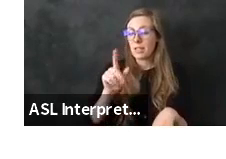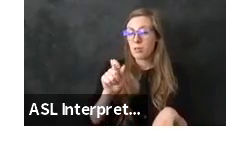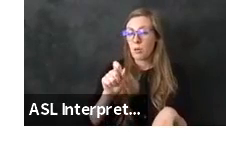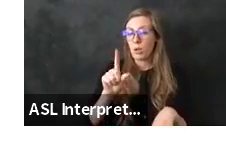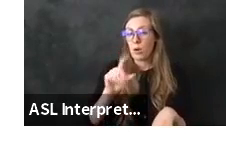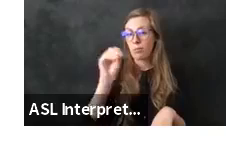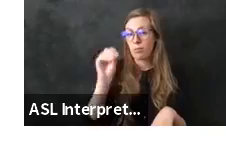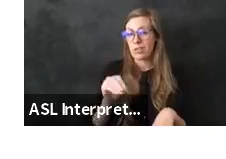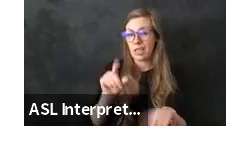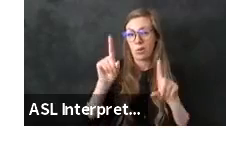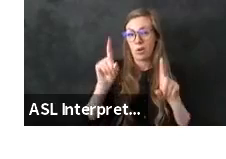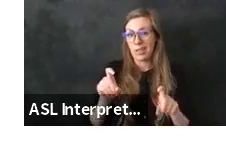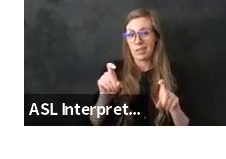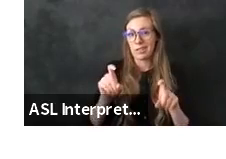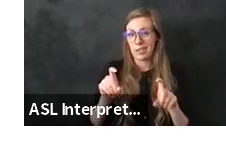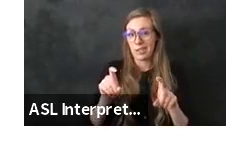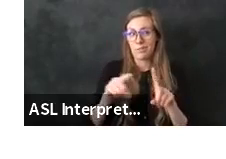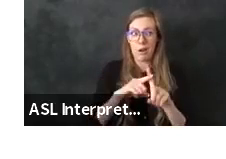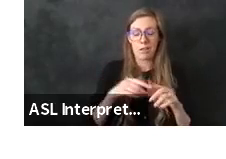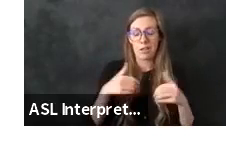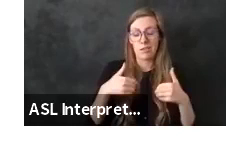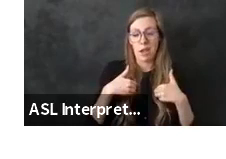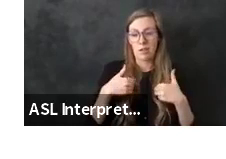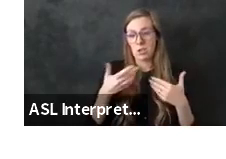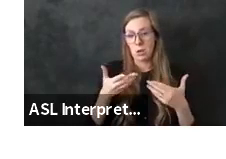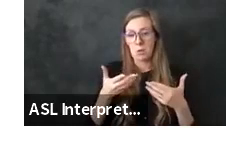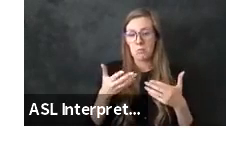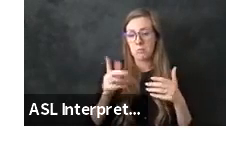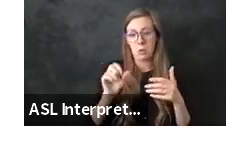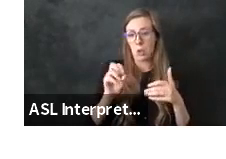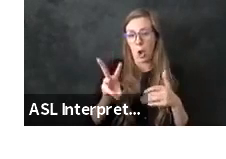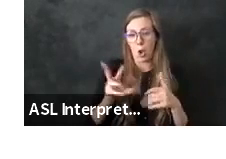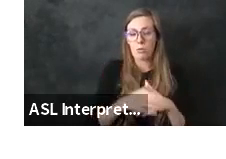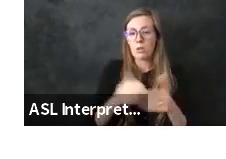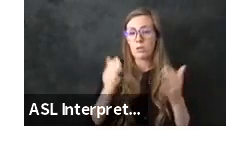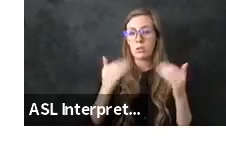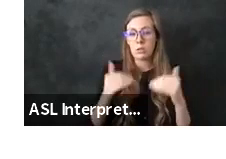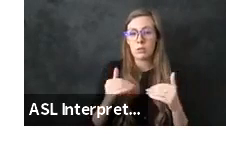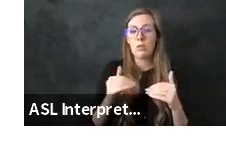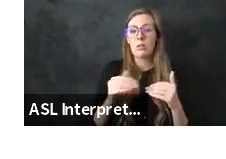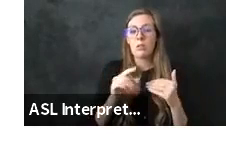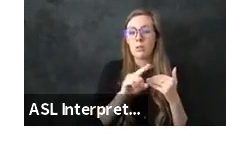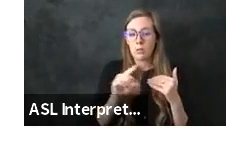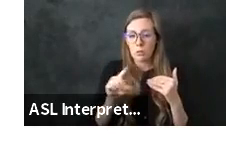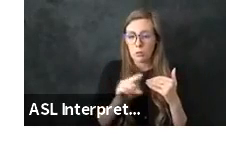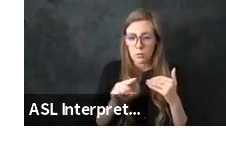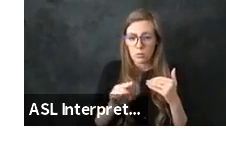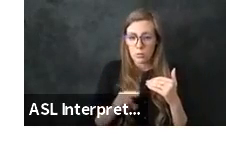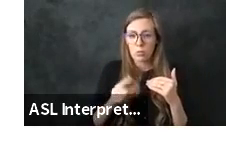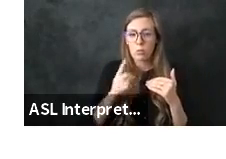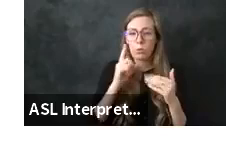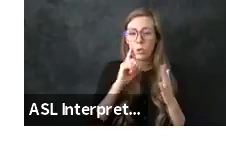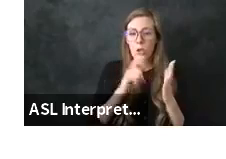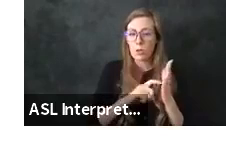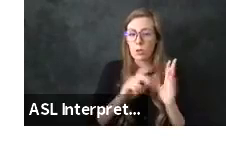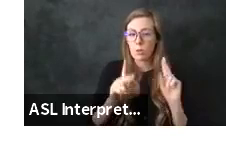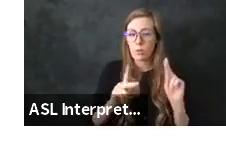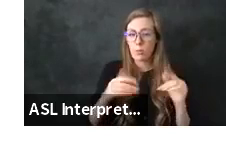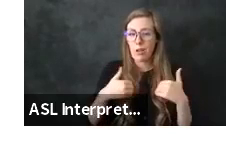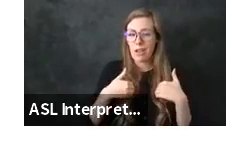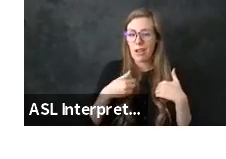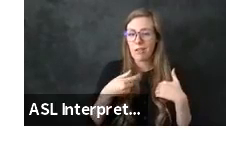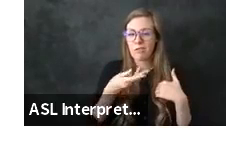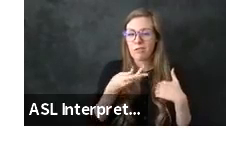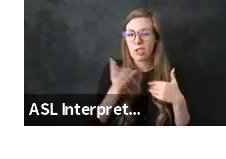6.1% overall. Looking in the areas of our community where residents have fewer resources to support their